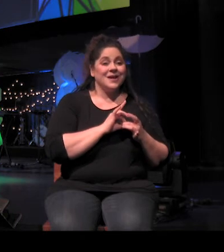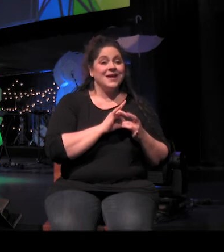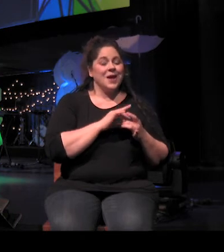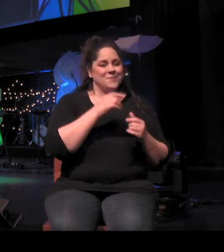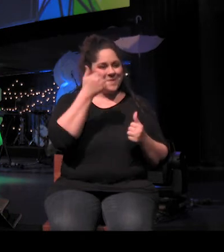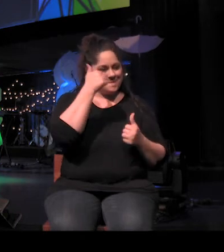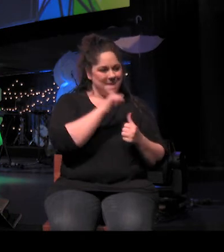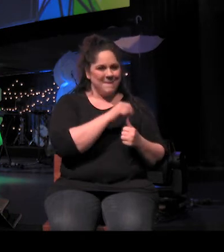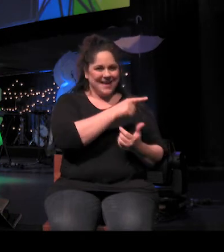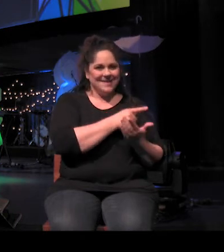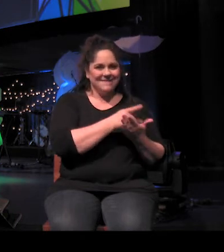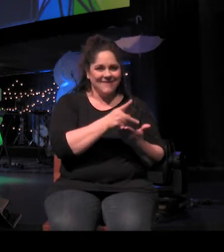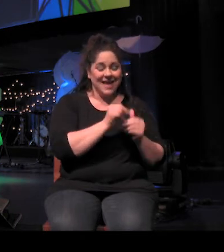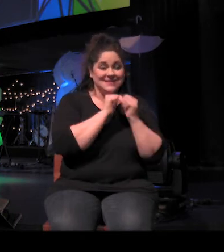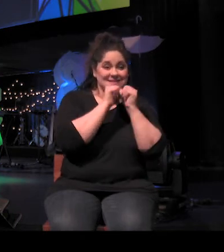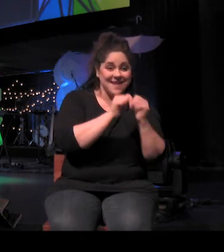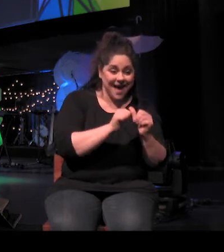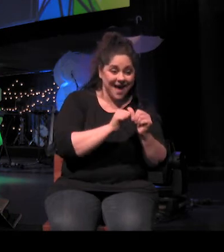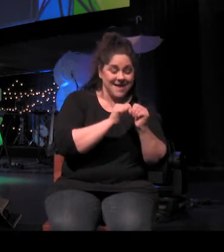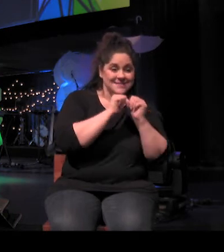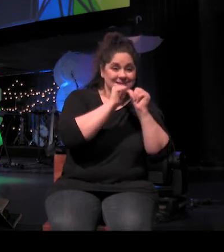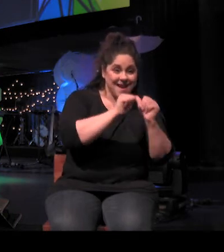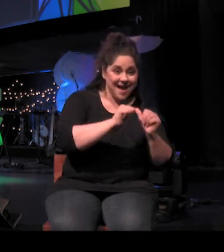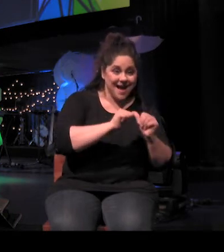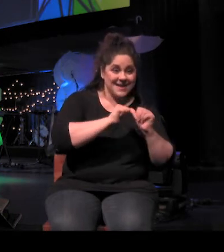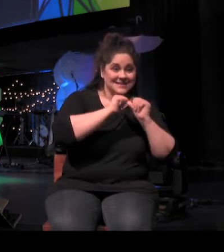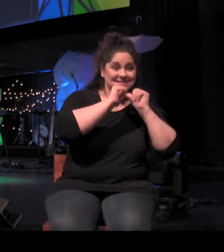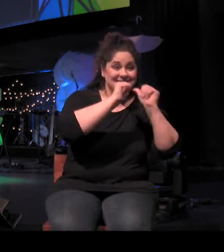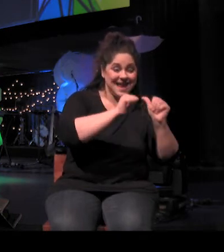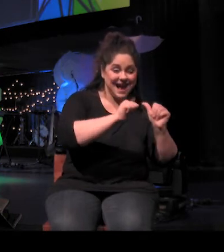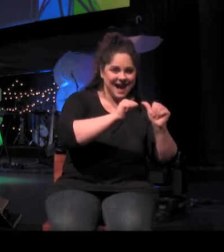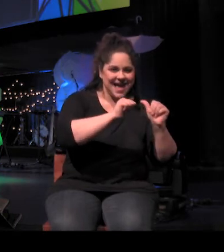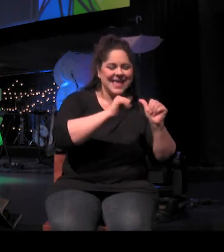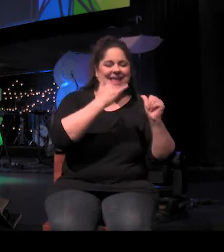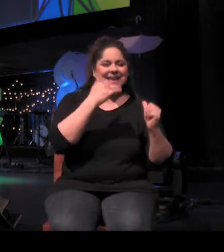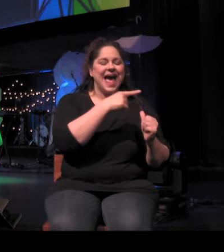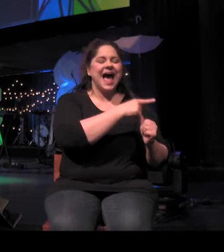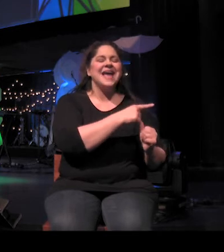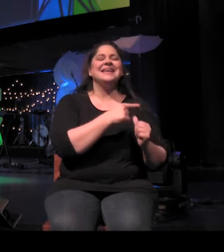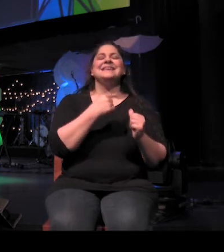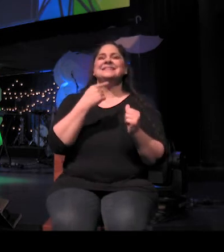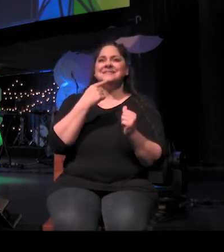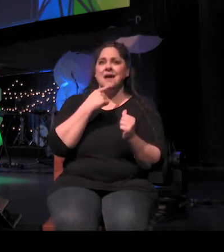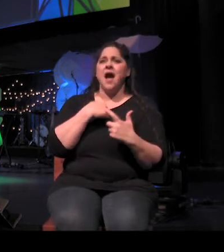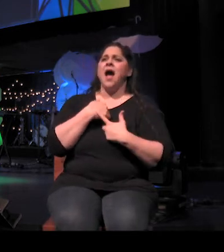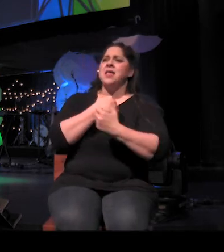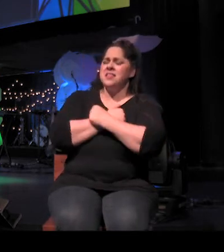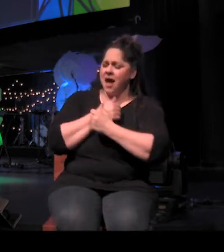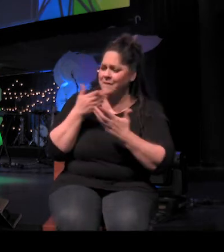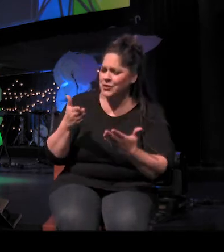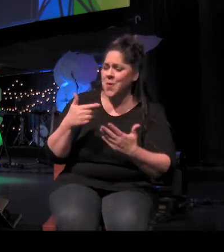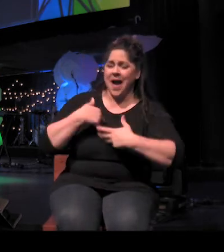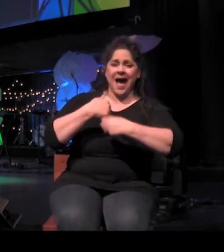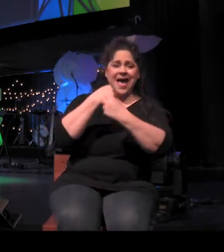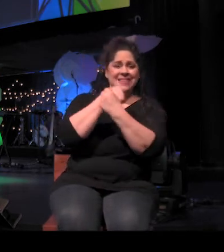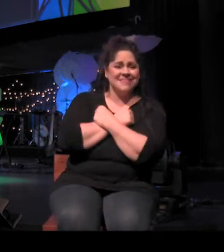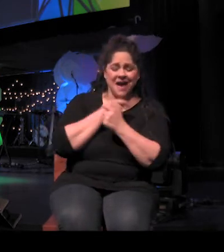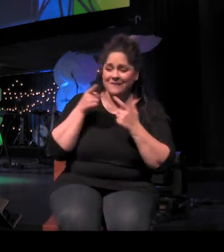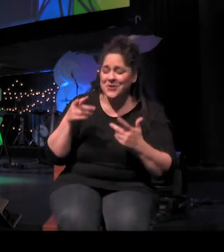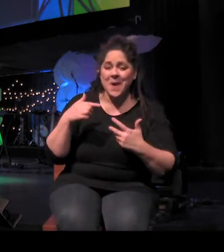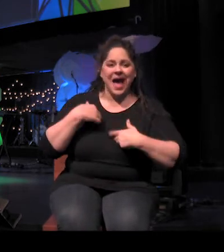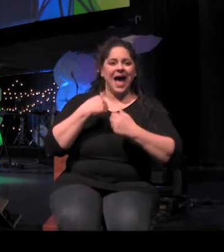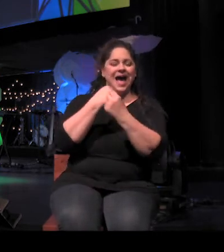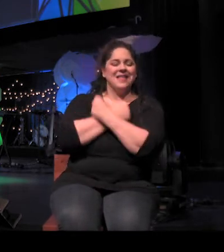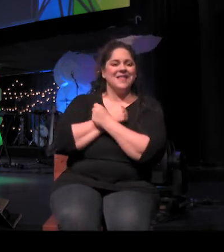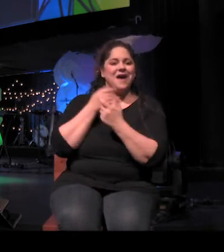fell short. Jesus publicly restored Peter, gave him the opportunity. He denied Jesus three times. He